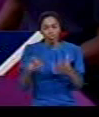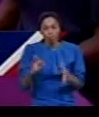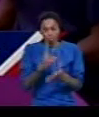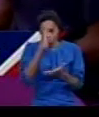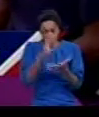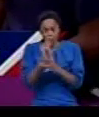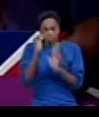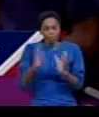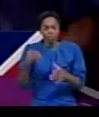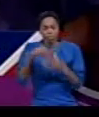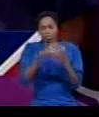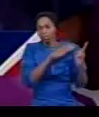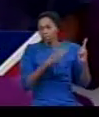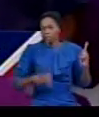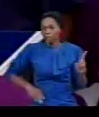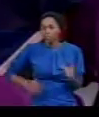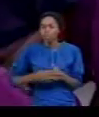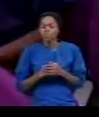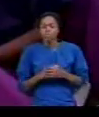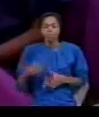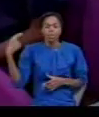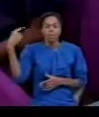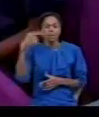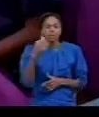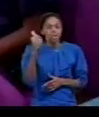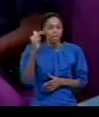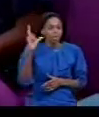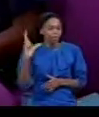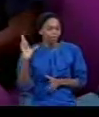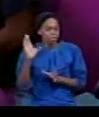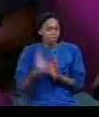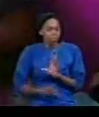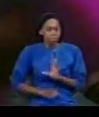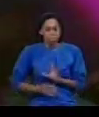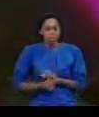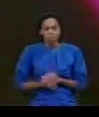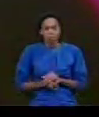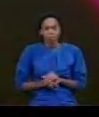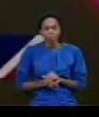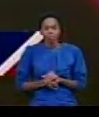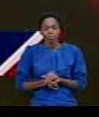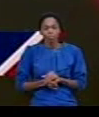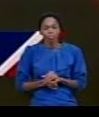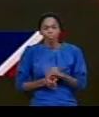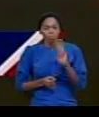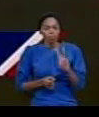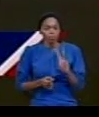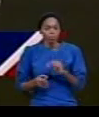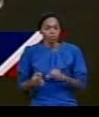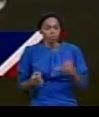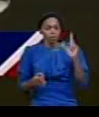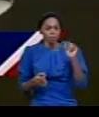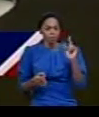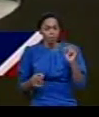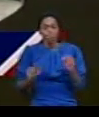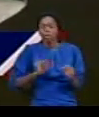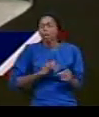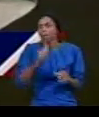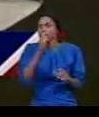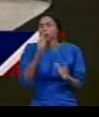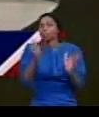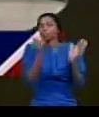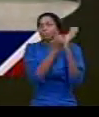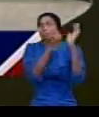that Galatians again, chapter 2, verse 20. I am crucified with Christ. You need